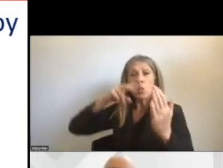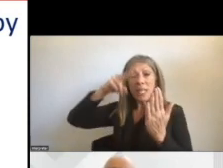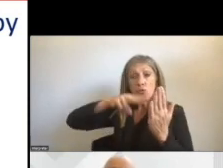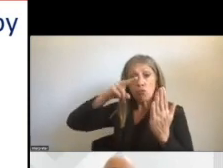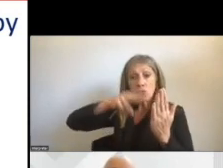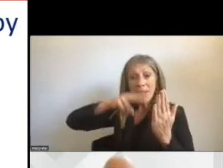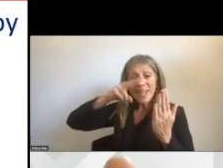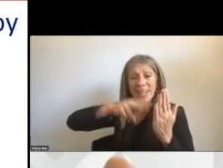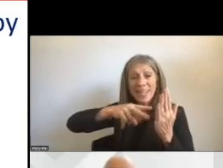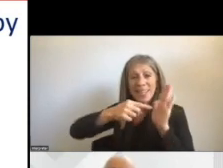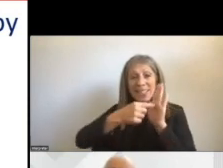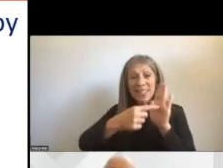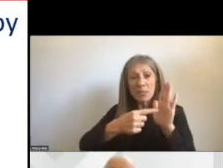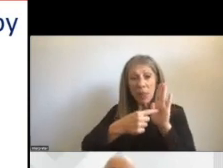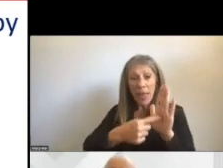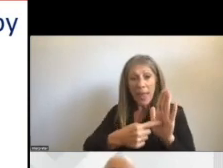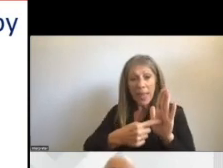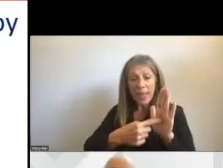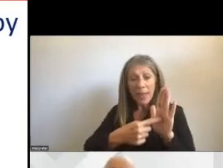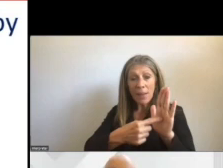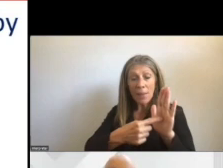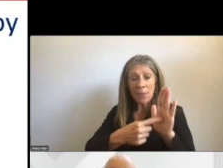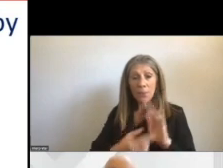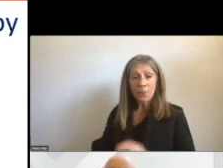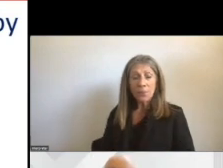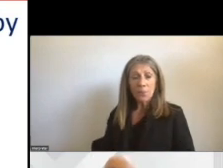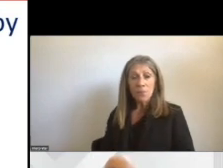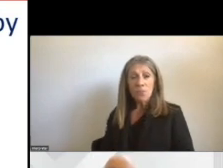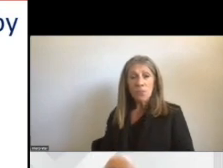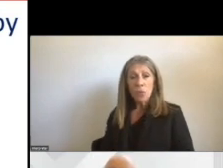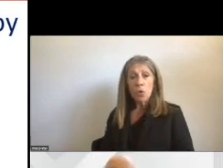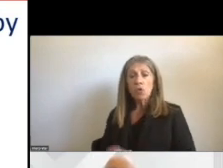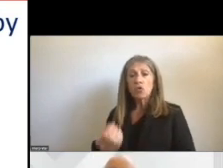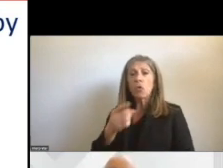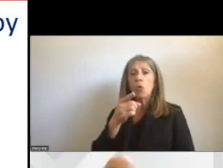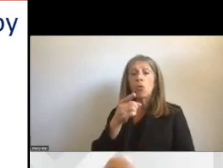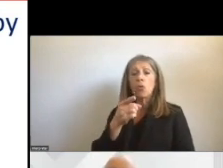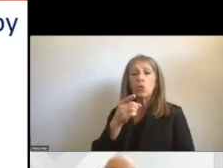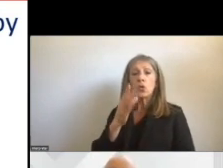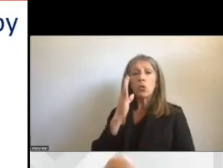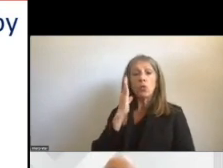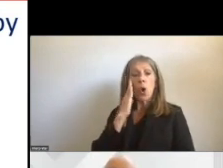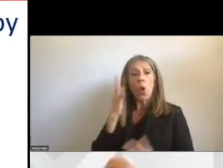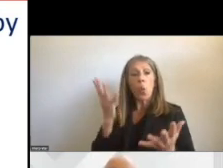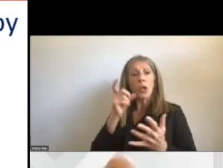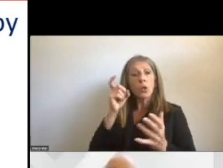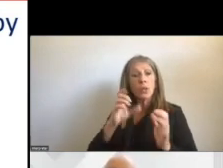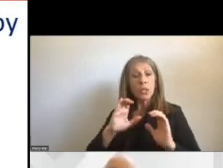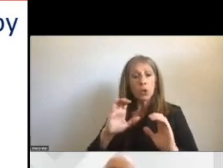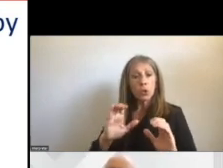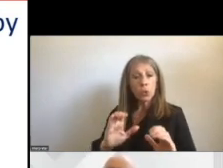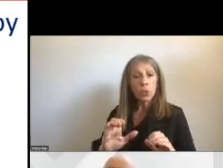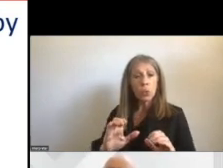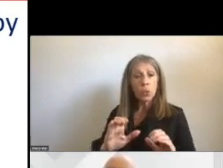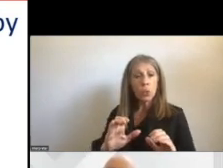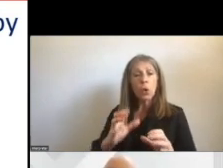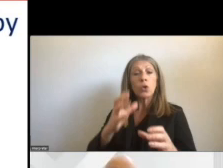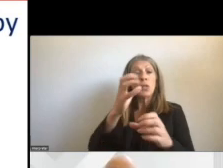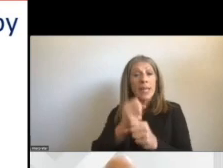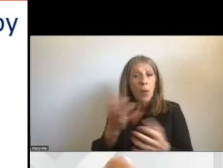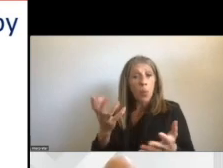center 50% of the length of the sidewalk or other surface adjacent to an accessible